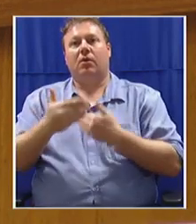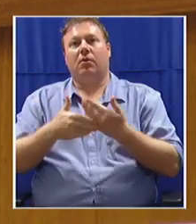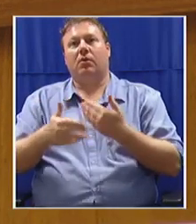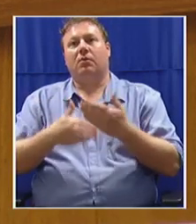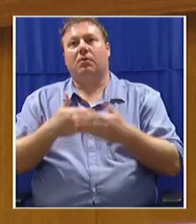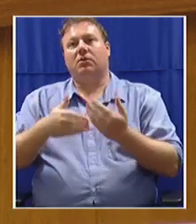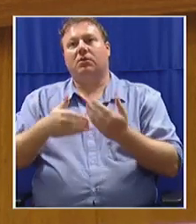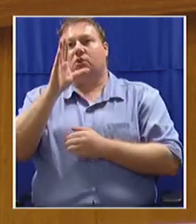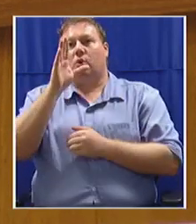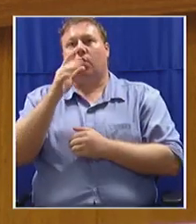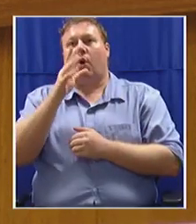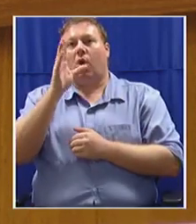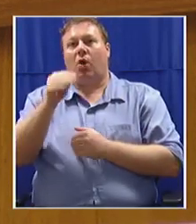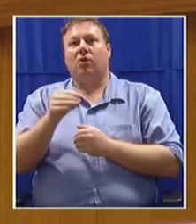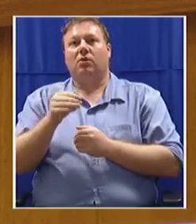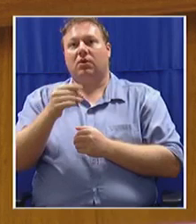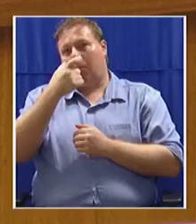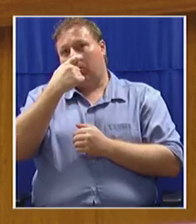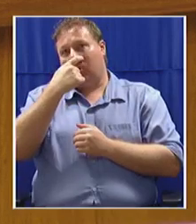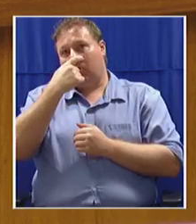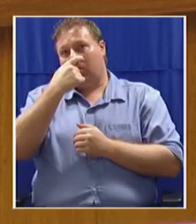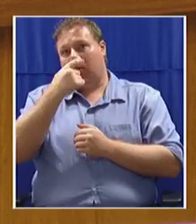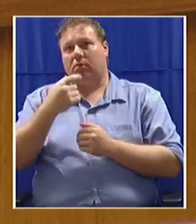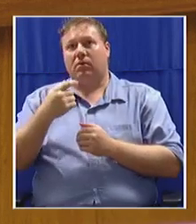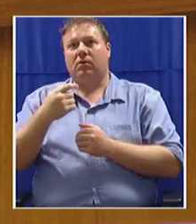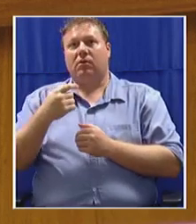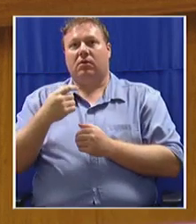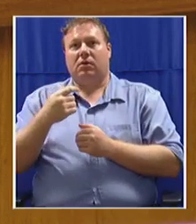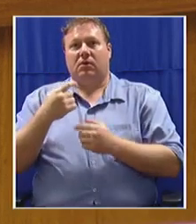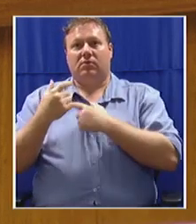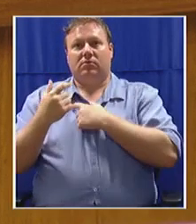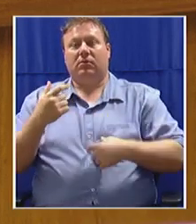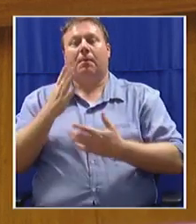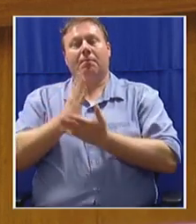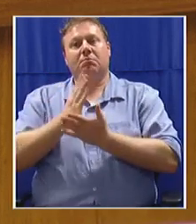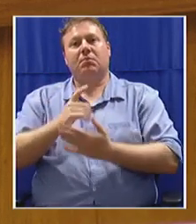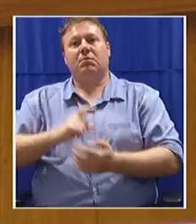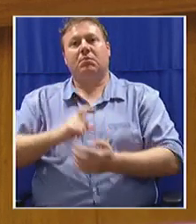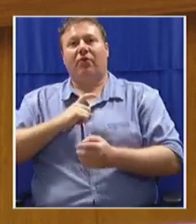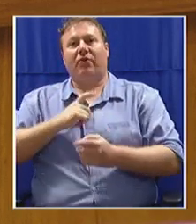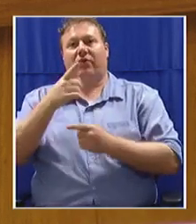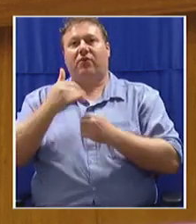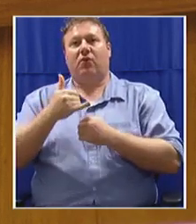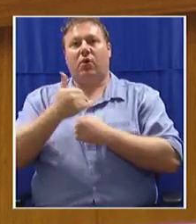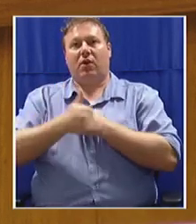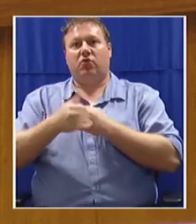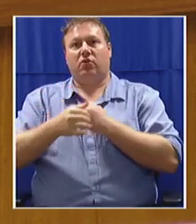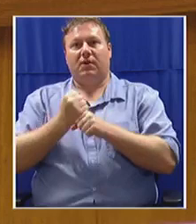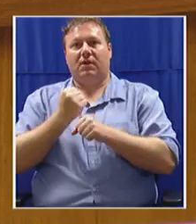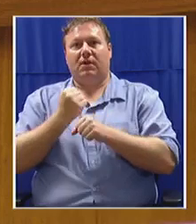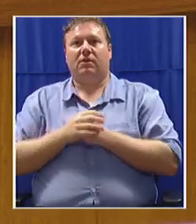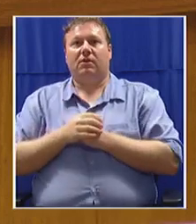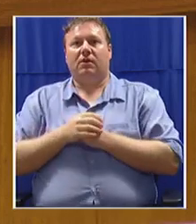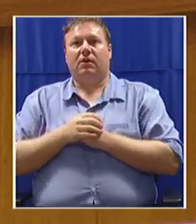call that President Ramaphosa must take the country into confidence about people,